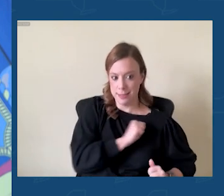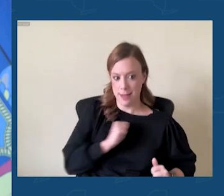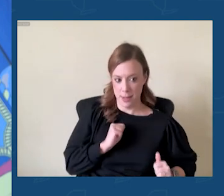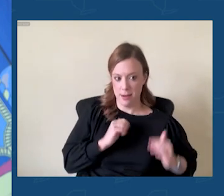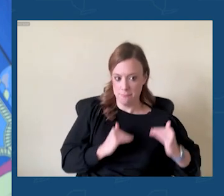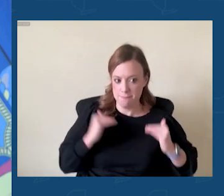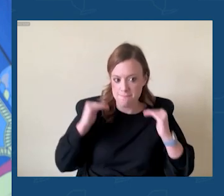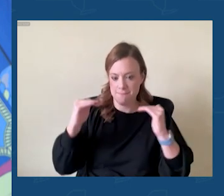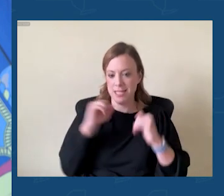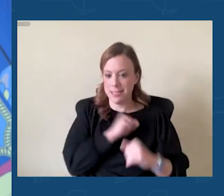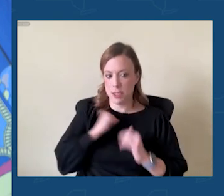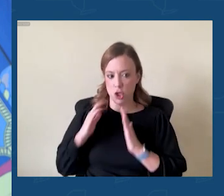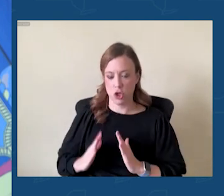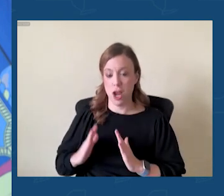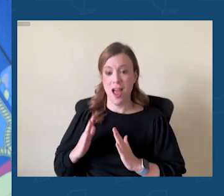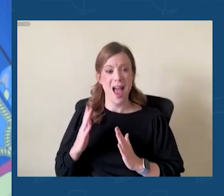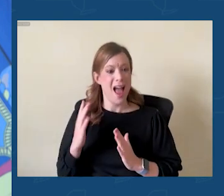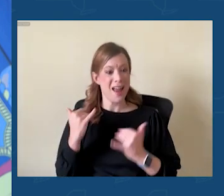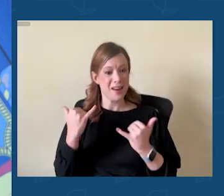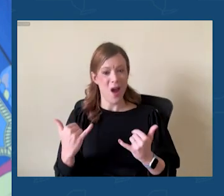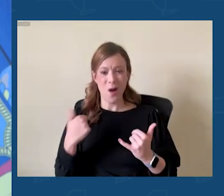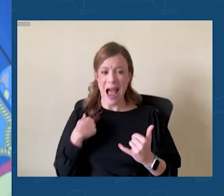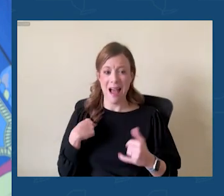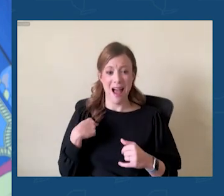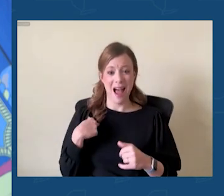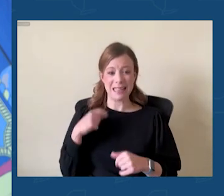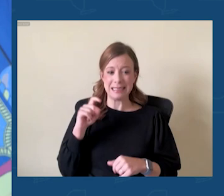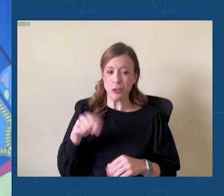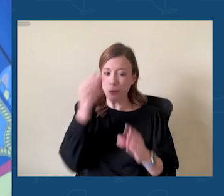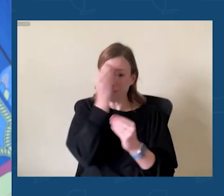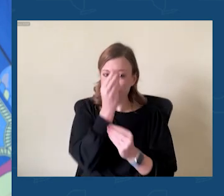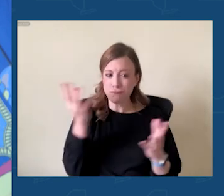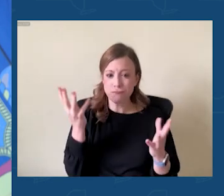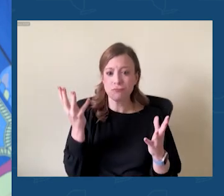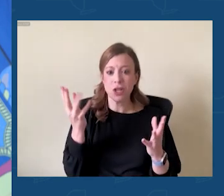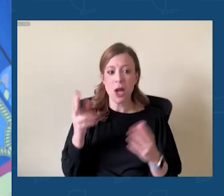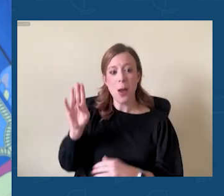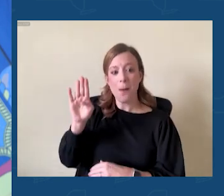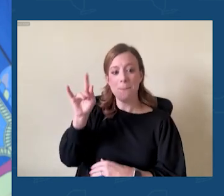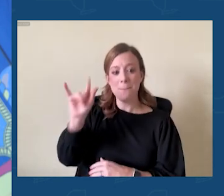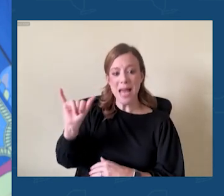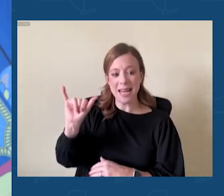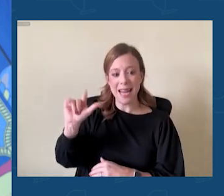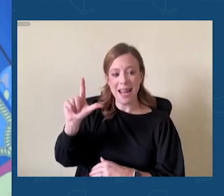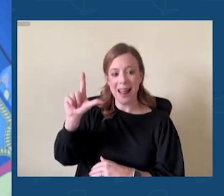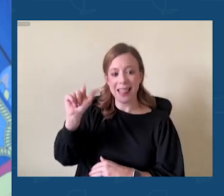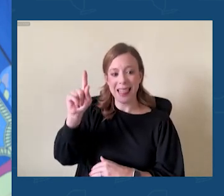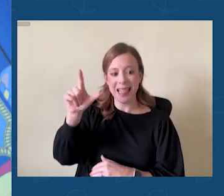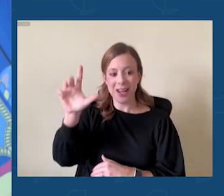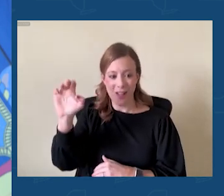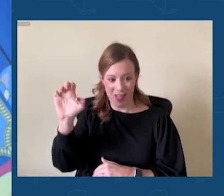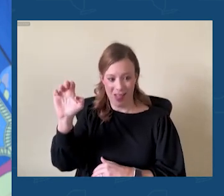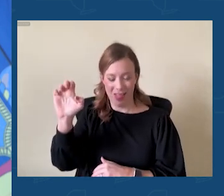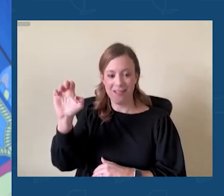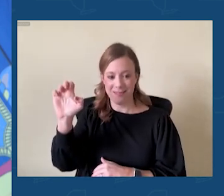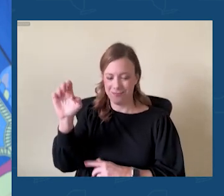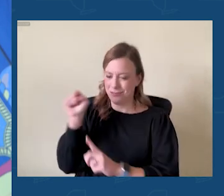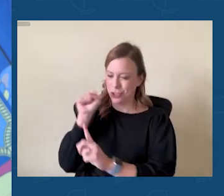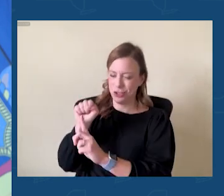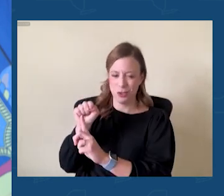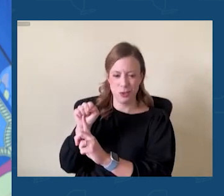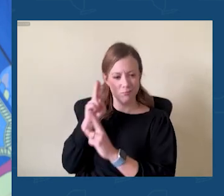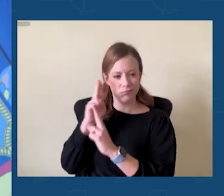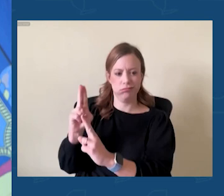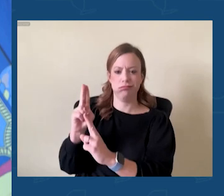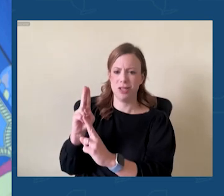And I never can come to this part of the state without saying two words, Betty Little. She was an extraordinary leader. I understand is